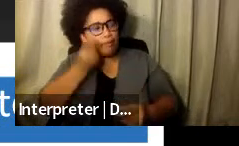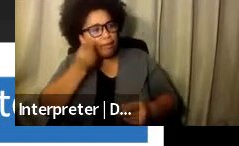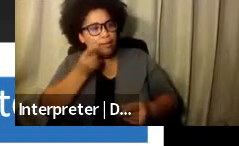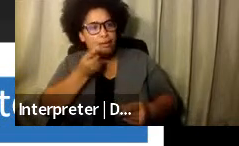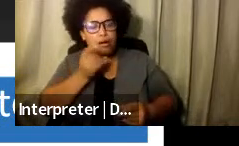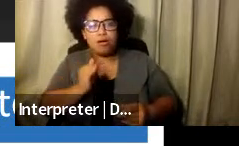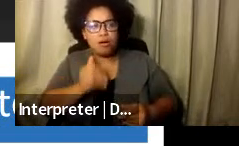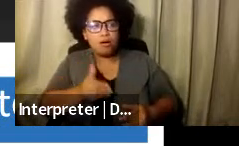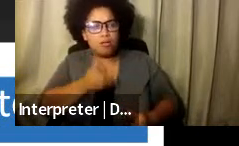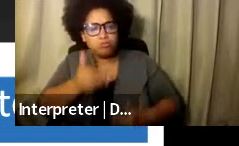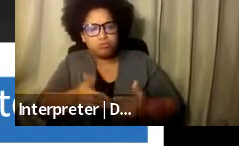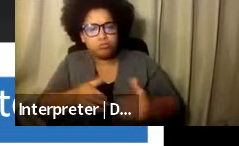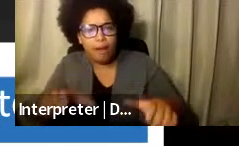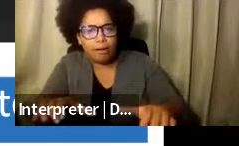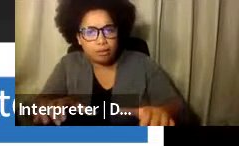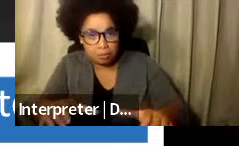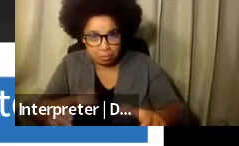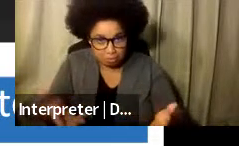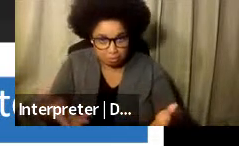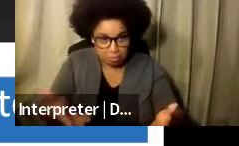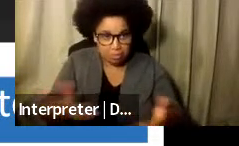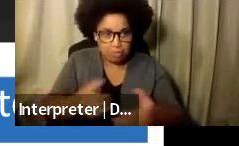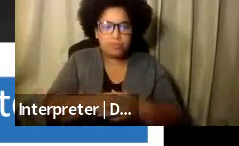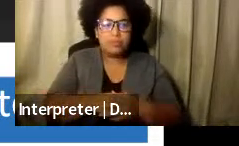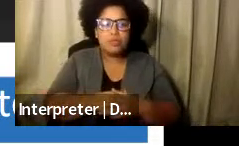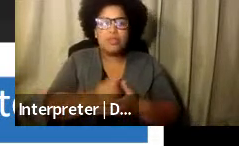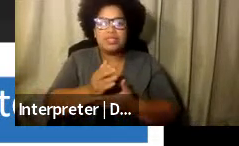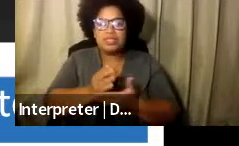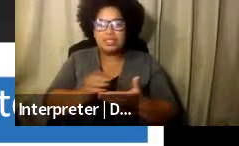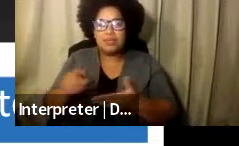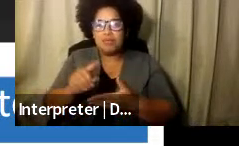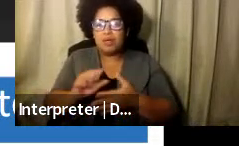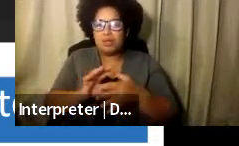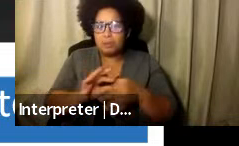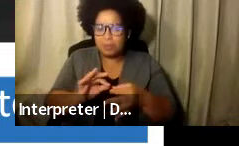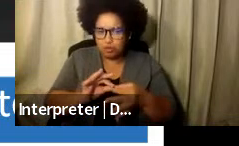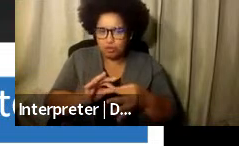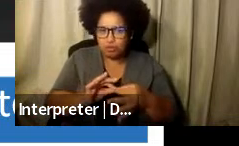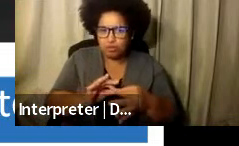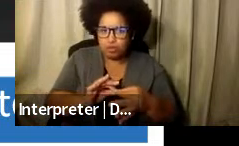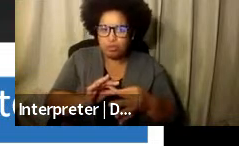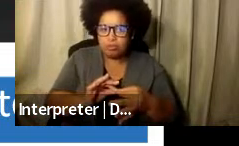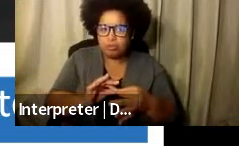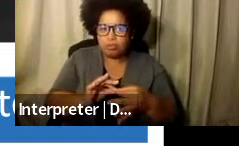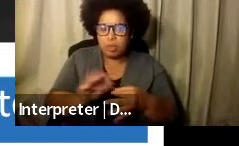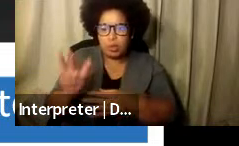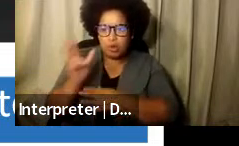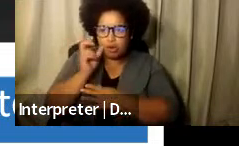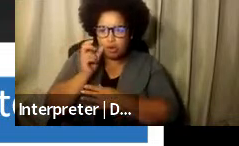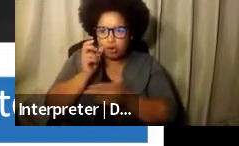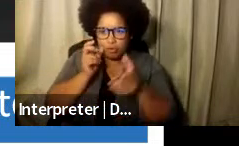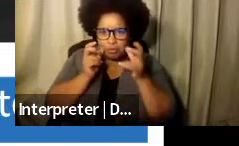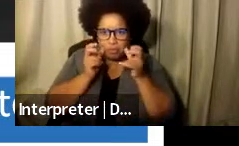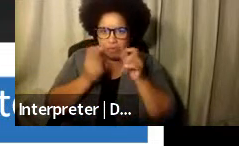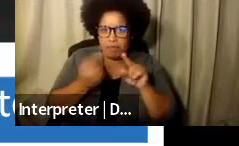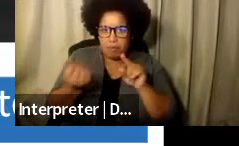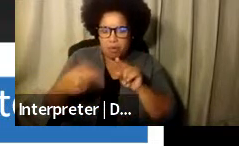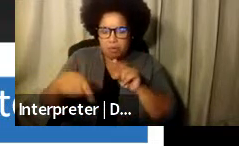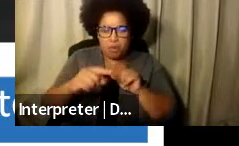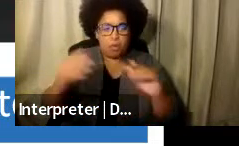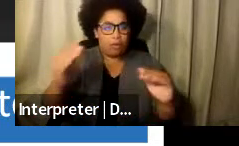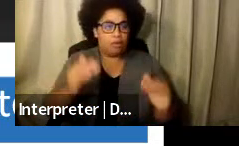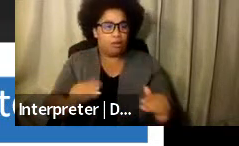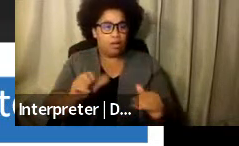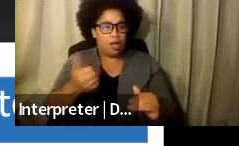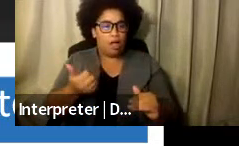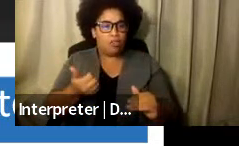Okay, so that's some of what you lifted up or that we heard. And then the other part, when we asked for ideas about how to